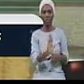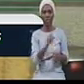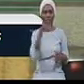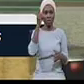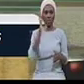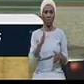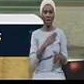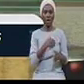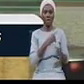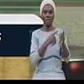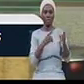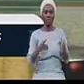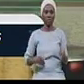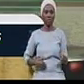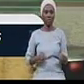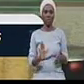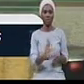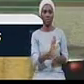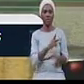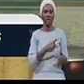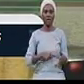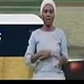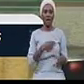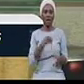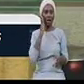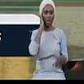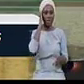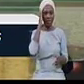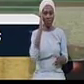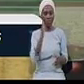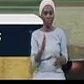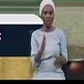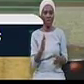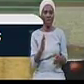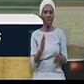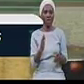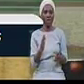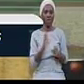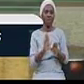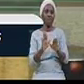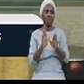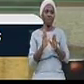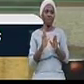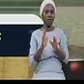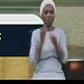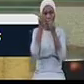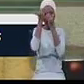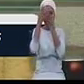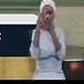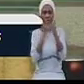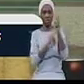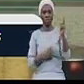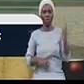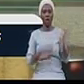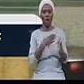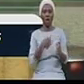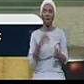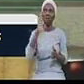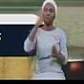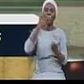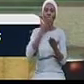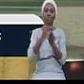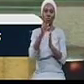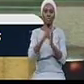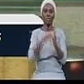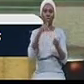David their king, and shall fear the Lord and his goodness in the latter days. As